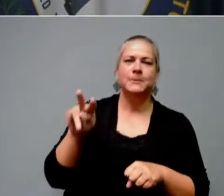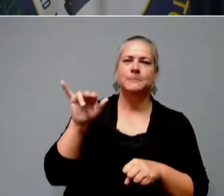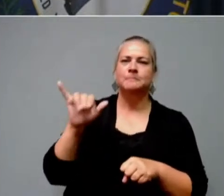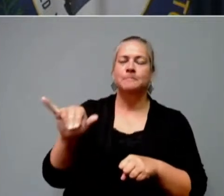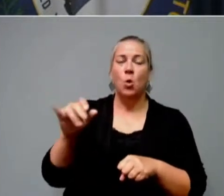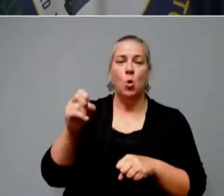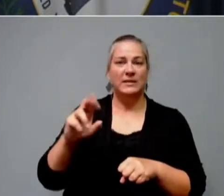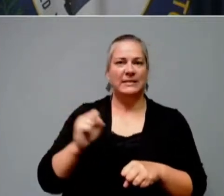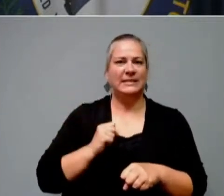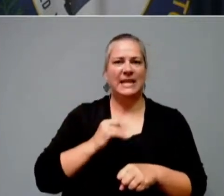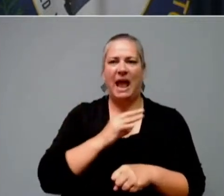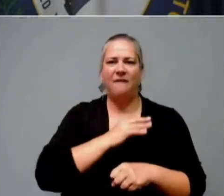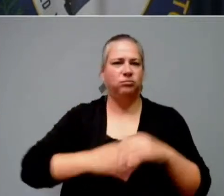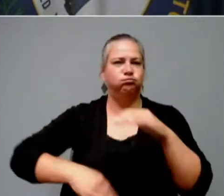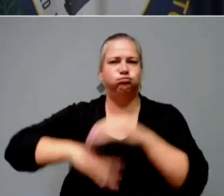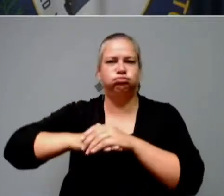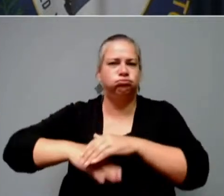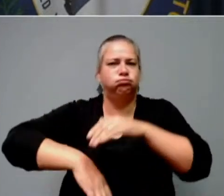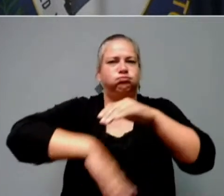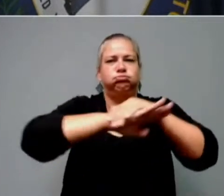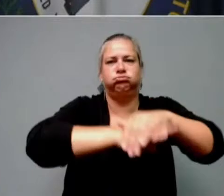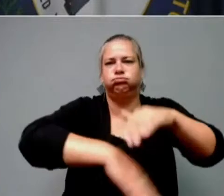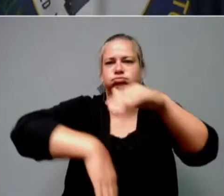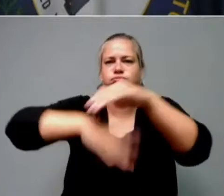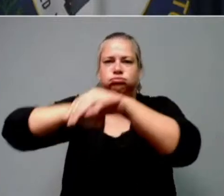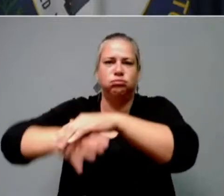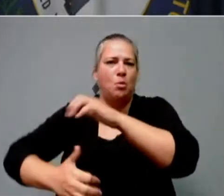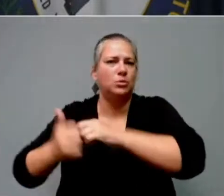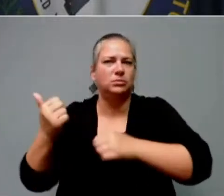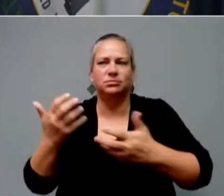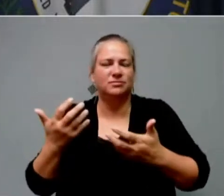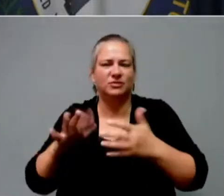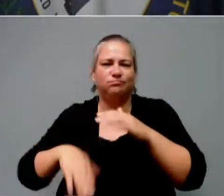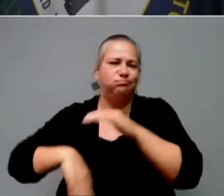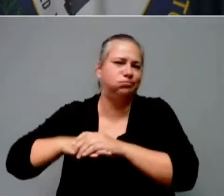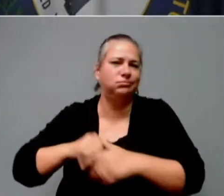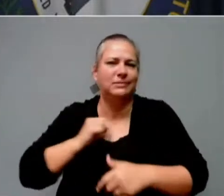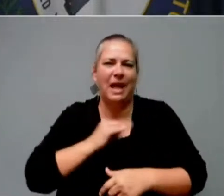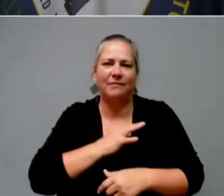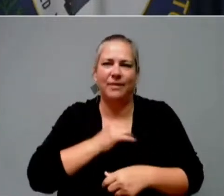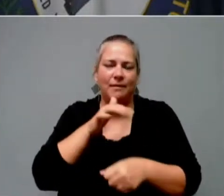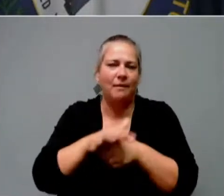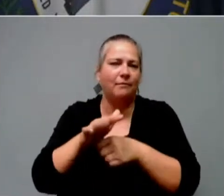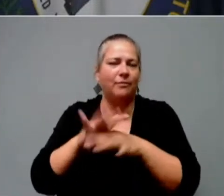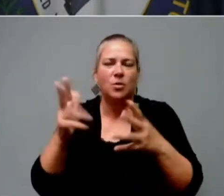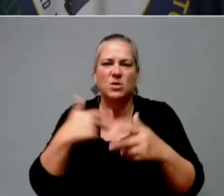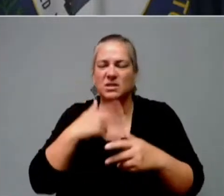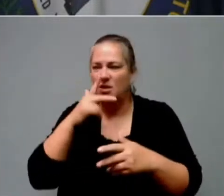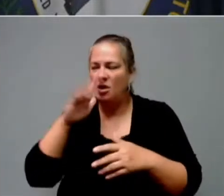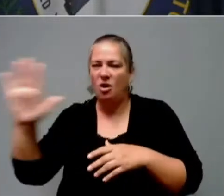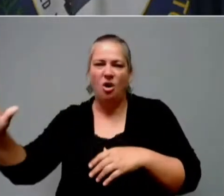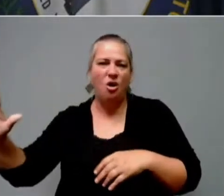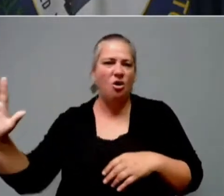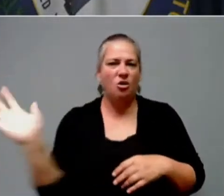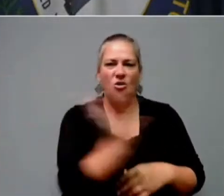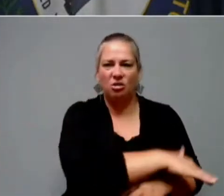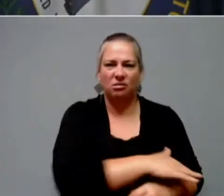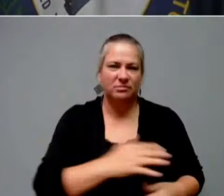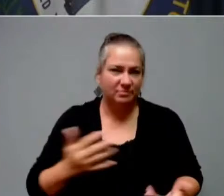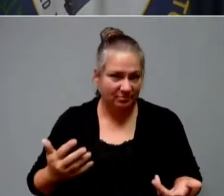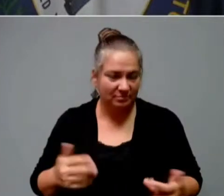standpoint. And that goes from east to west. We see our hospitals already